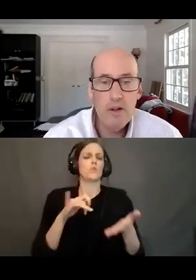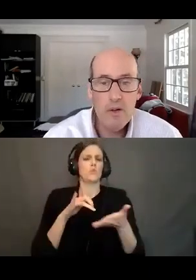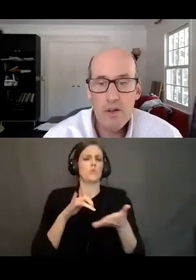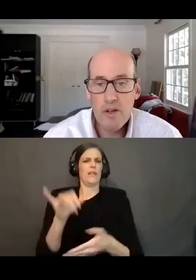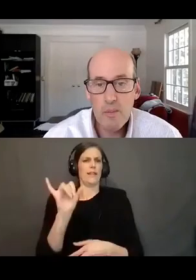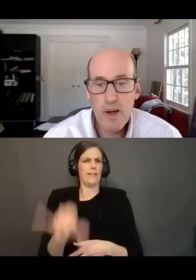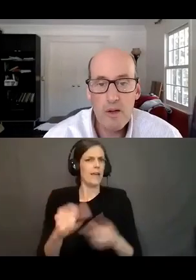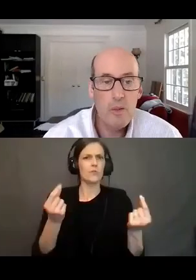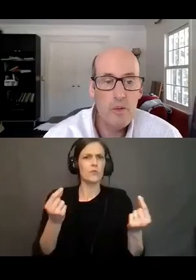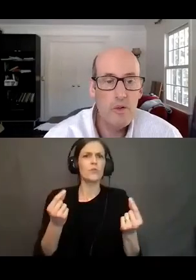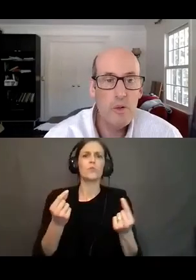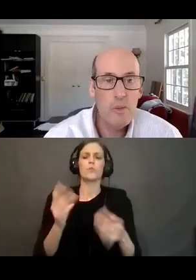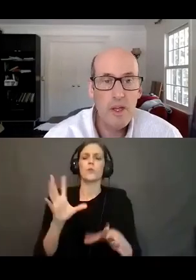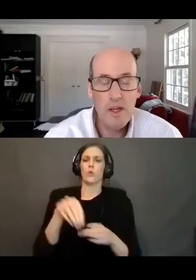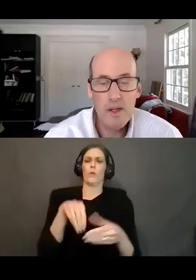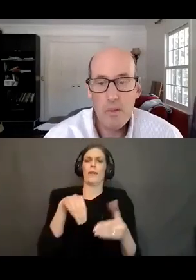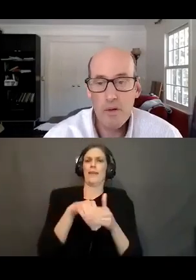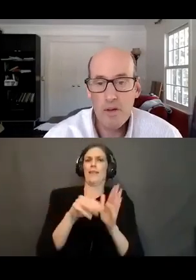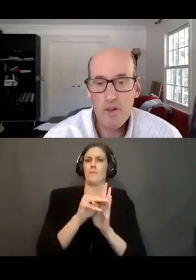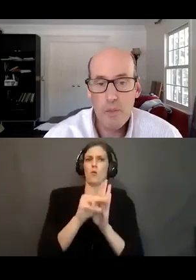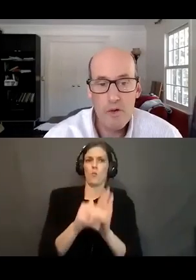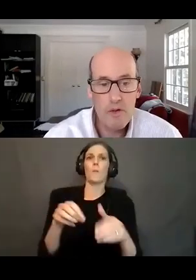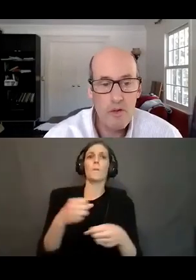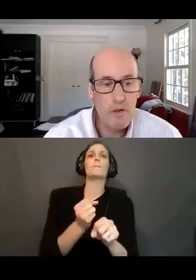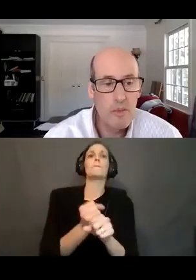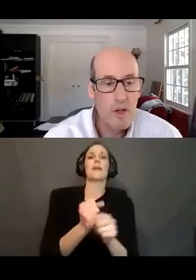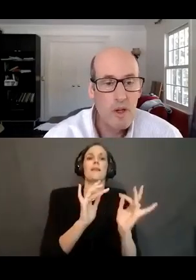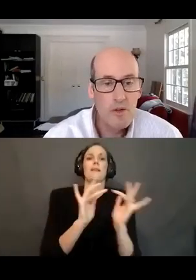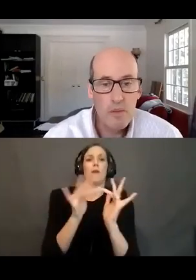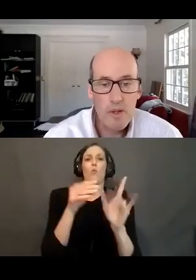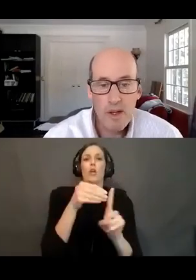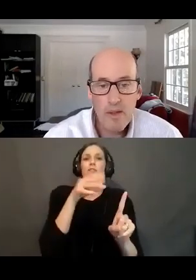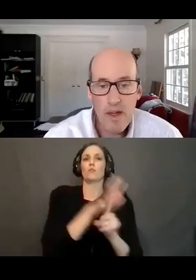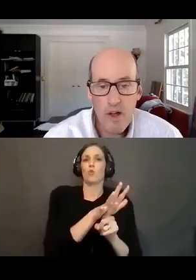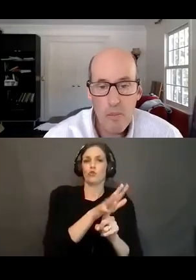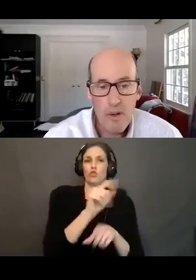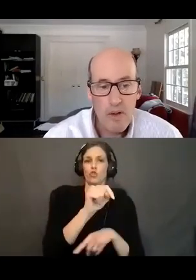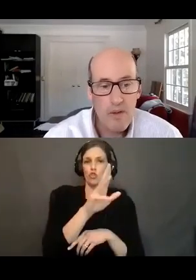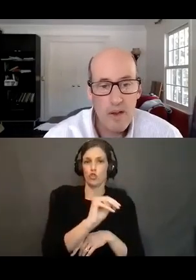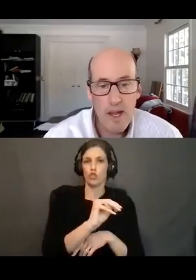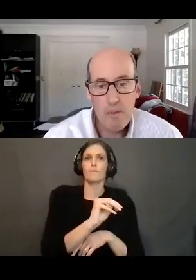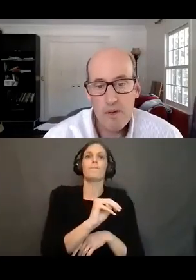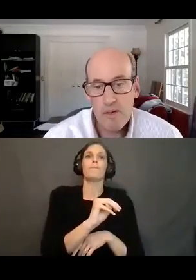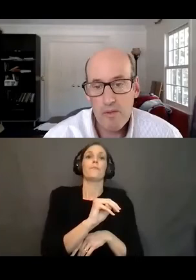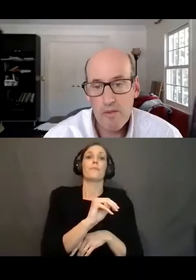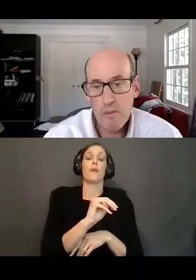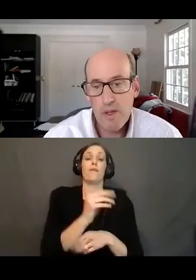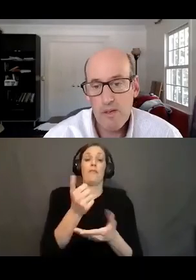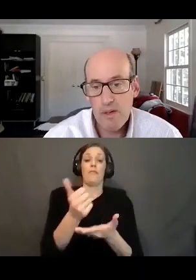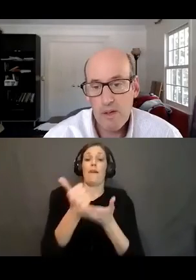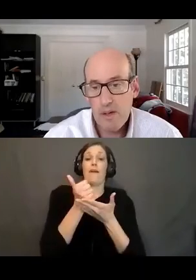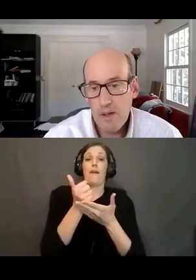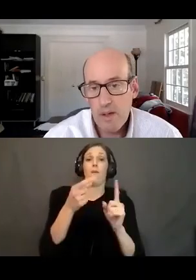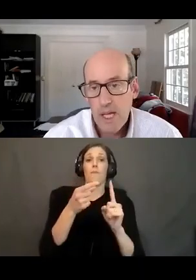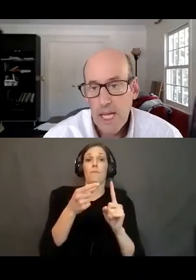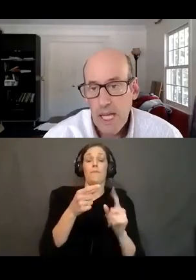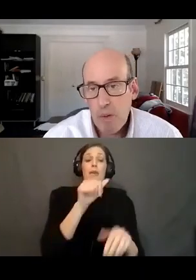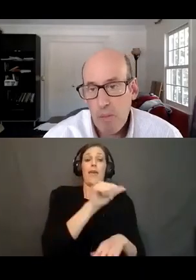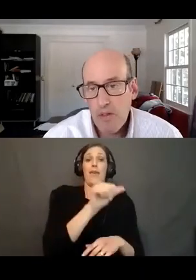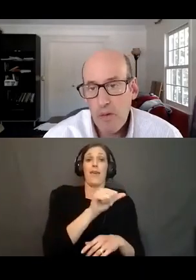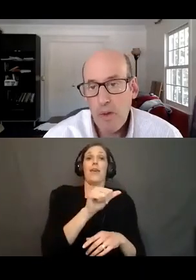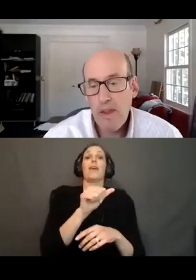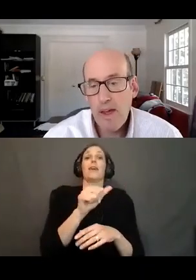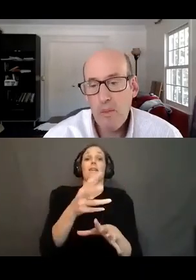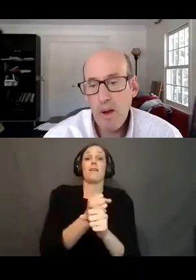actually include it in a model, what we do is we make a network exposure term. So we take the help that A received from B, C, and D, and